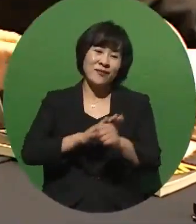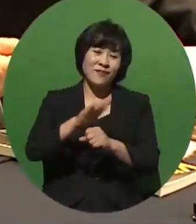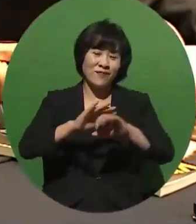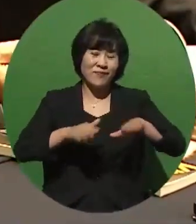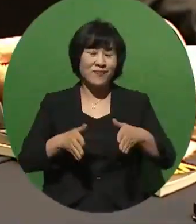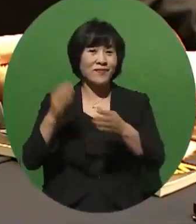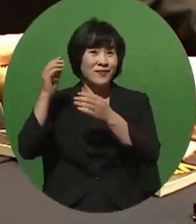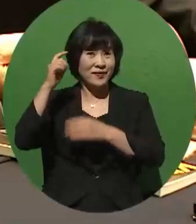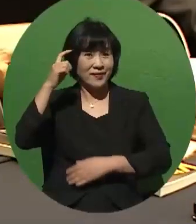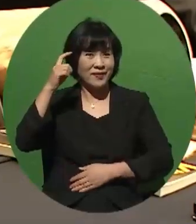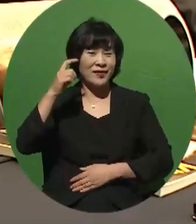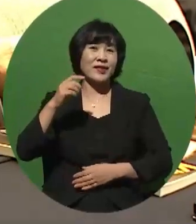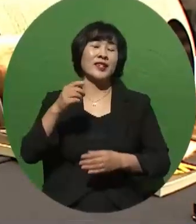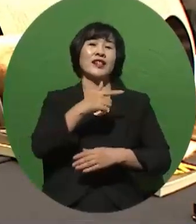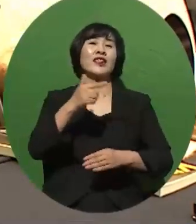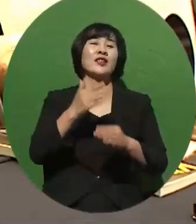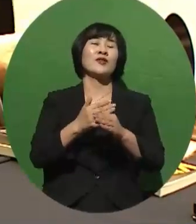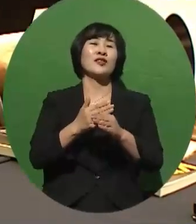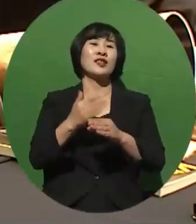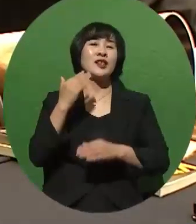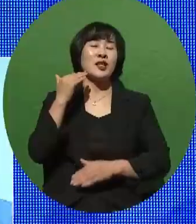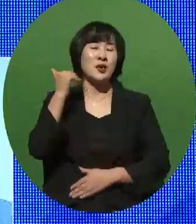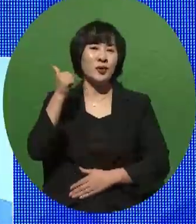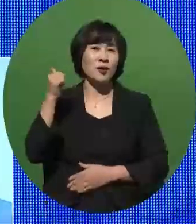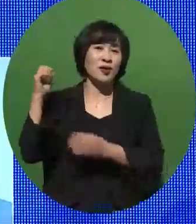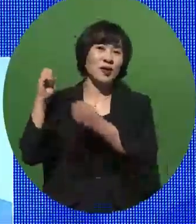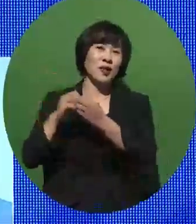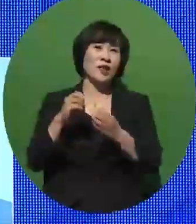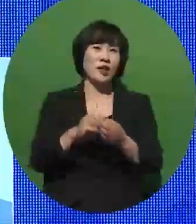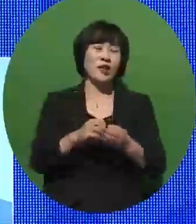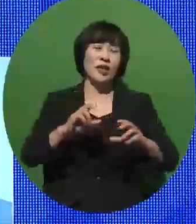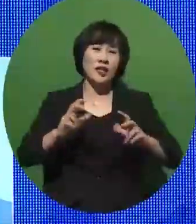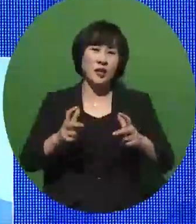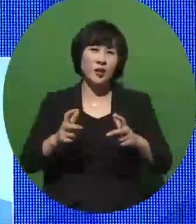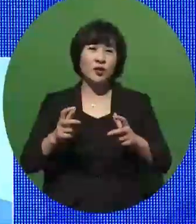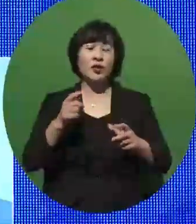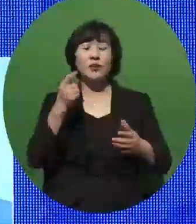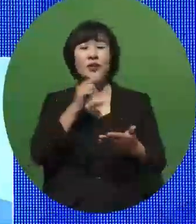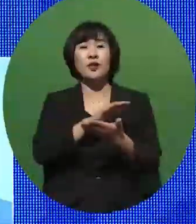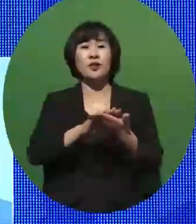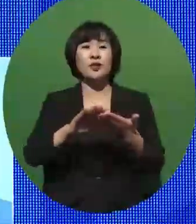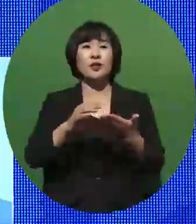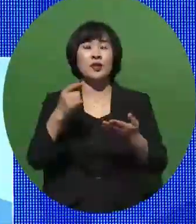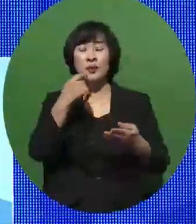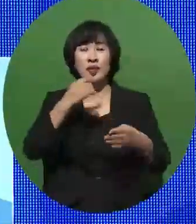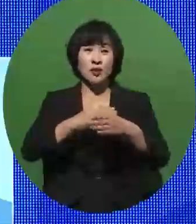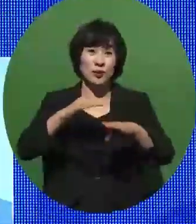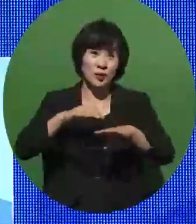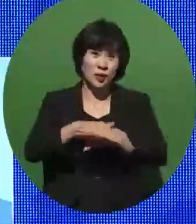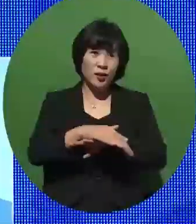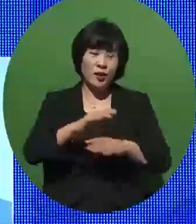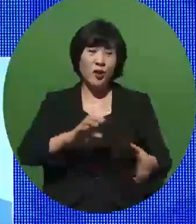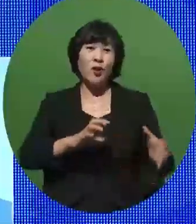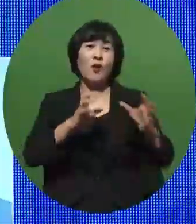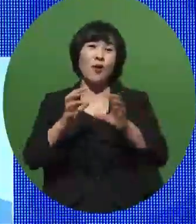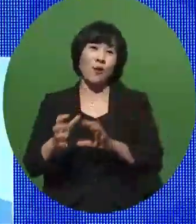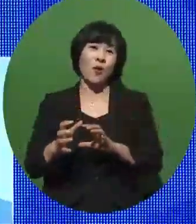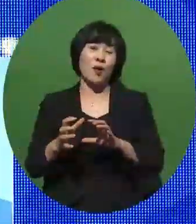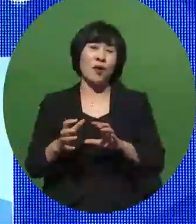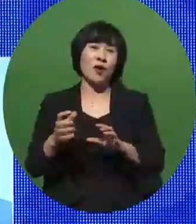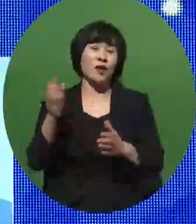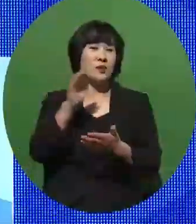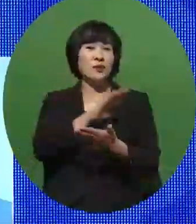can see and enjoy the beauty of nature. The spirit of Jeollado, which loves nature, is also reflected in